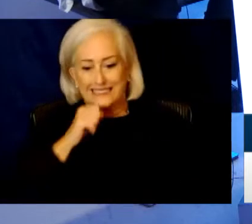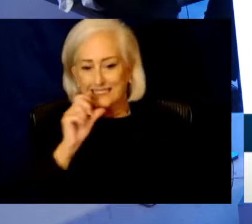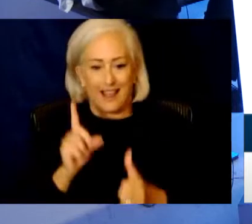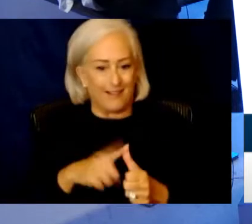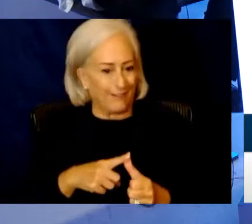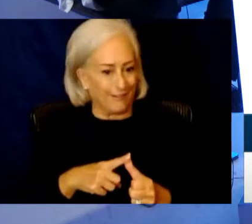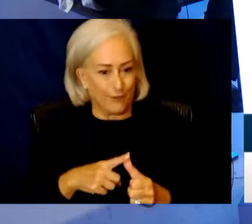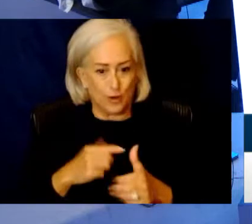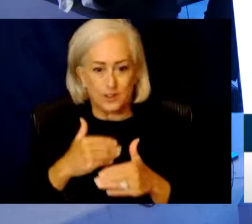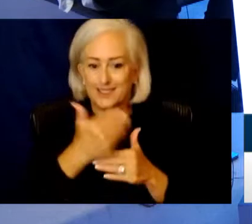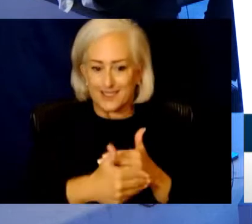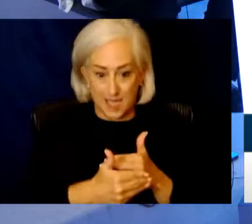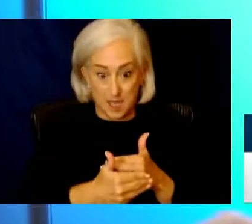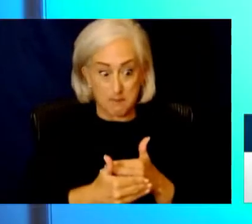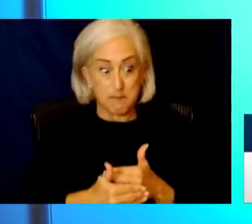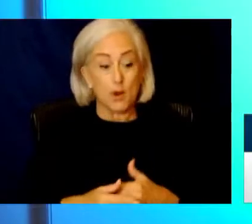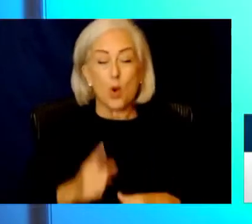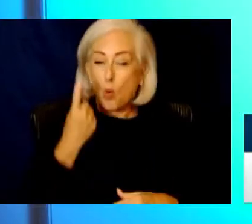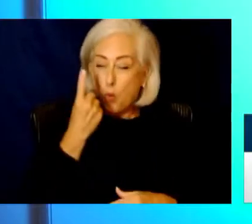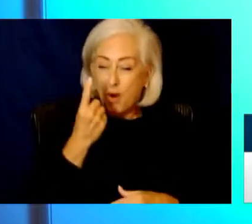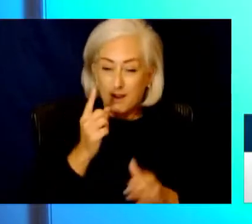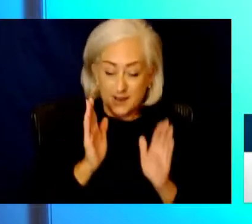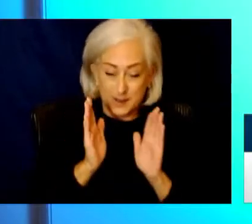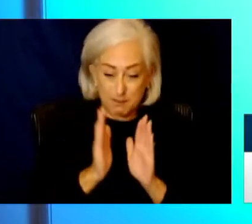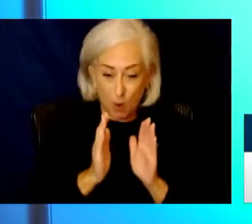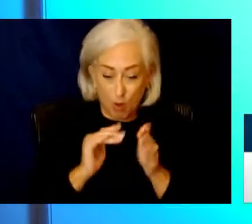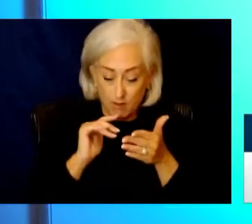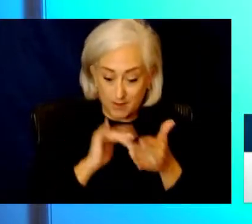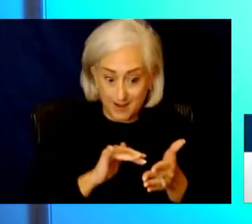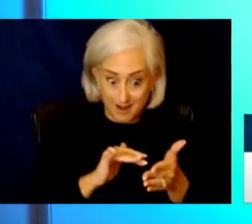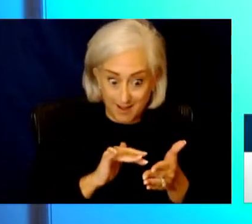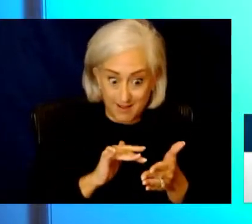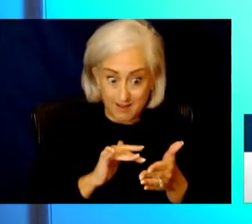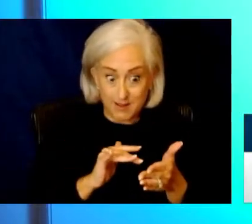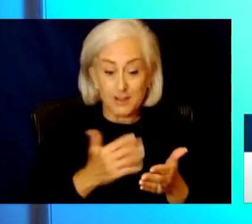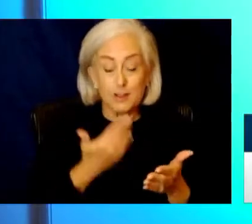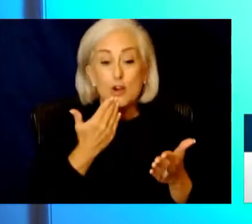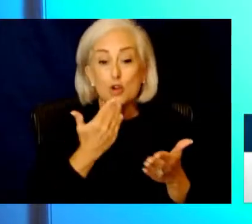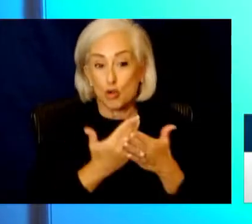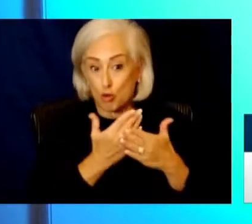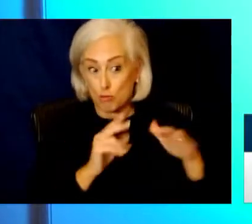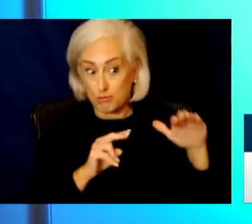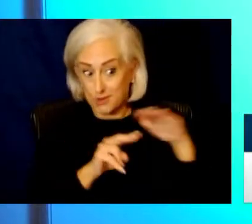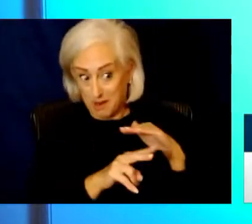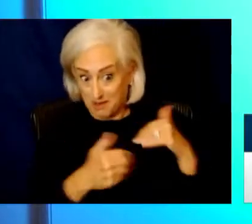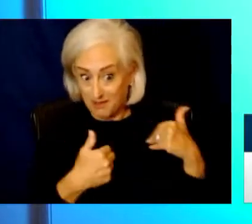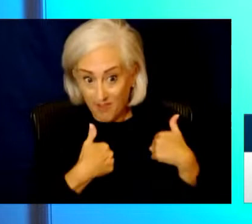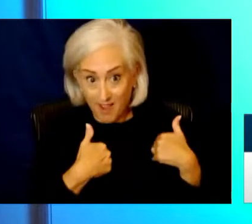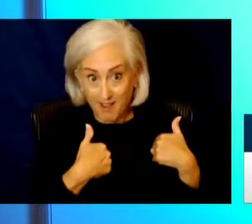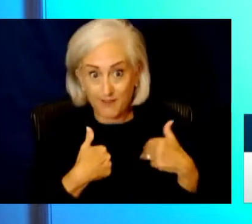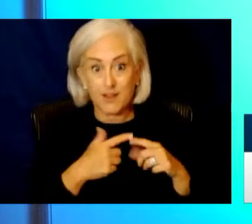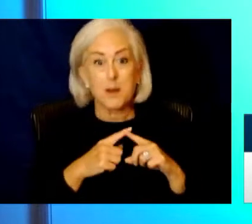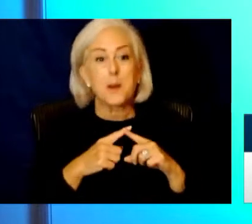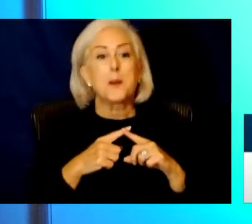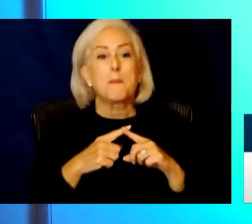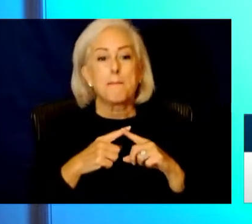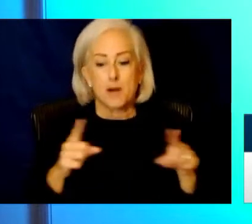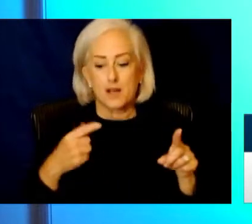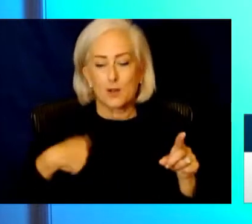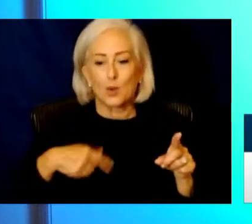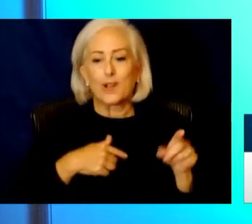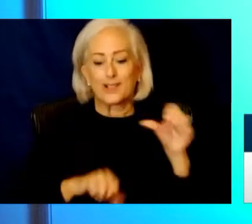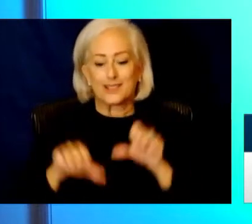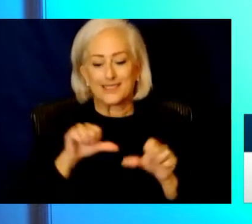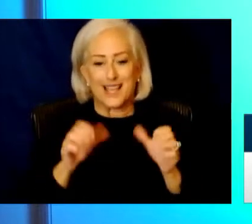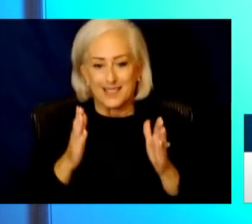very promising. It's very exciting. But in the end, we have to remember, as we're here discussing this, we're scientists. We need to follow the scientists. This is the